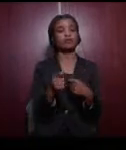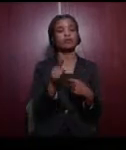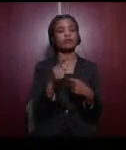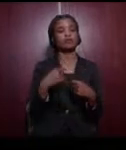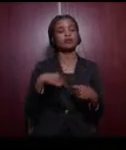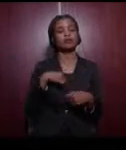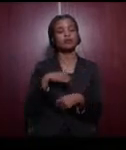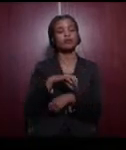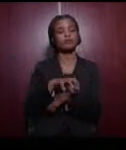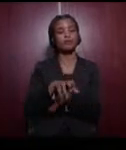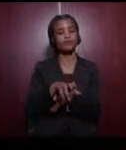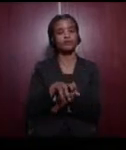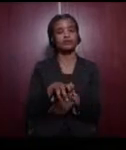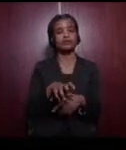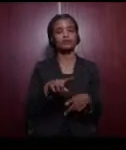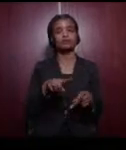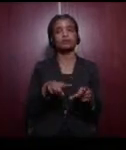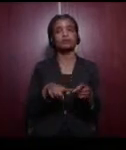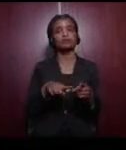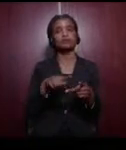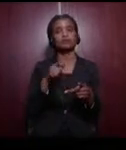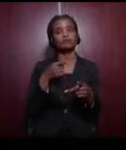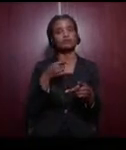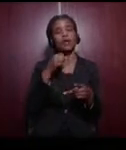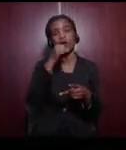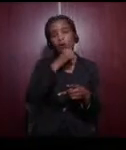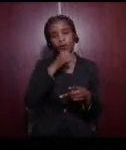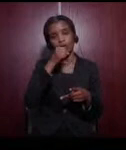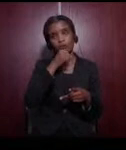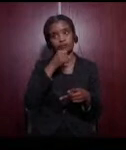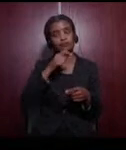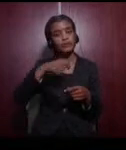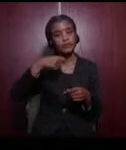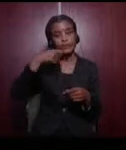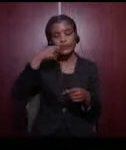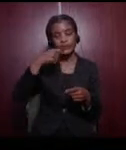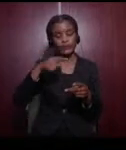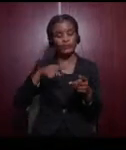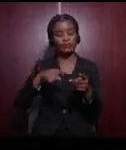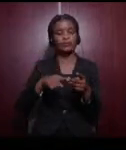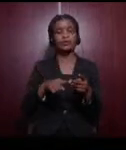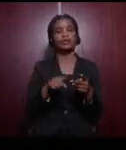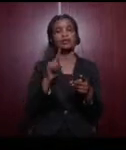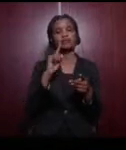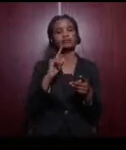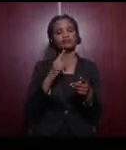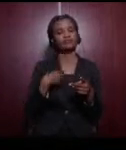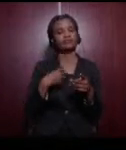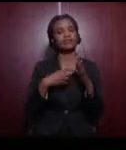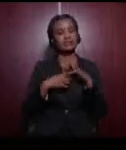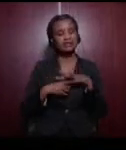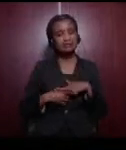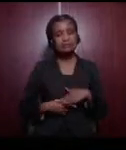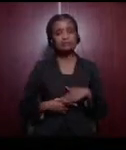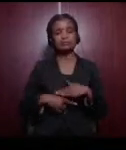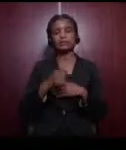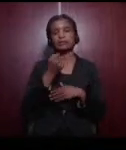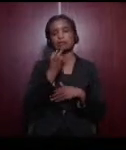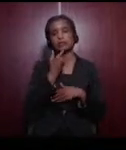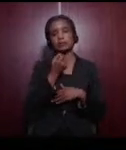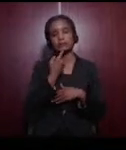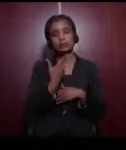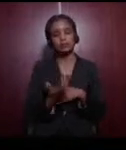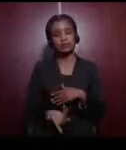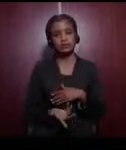province, like cough syrups containing codeine, anti-anxiety pills, and antidepressants